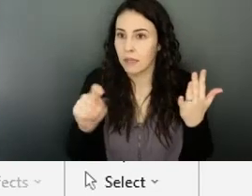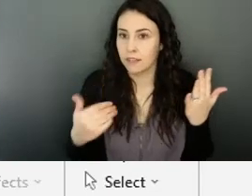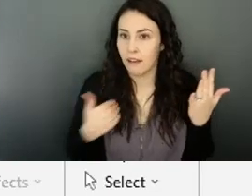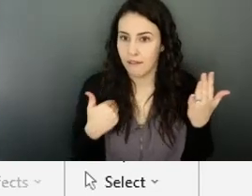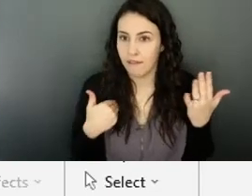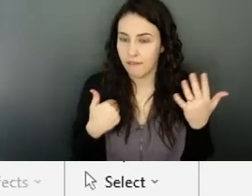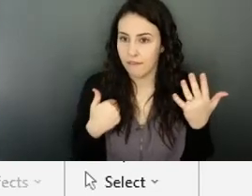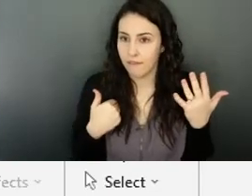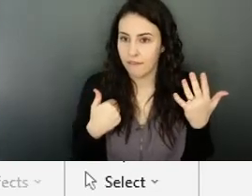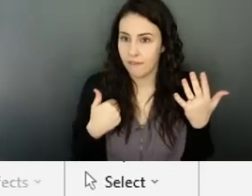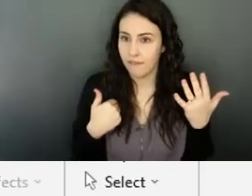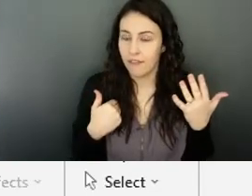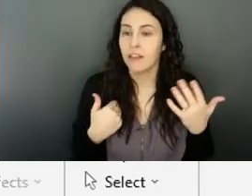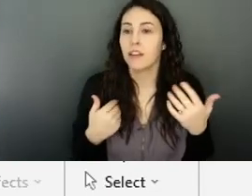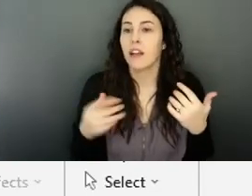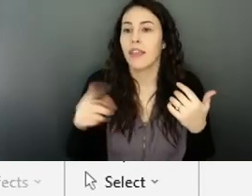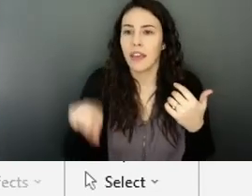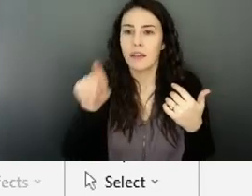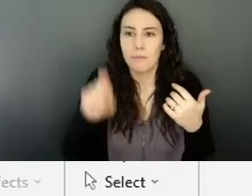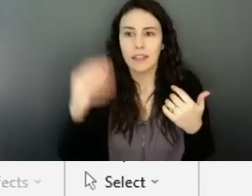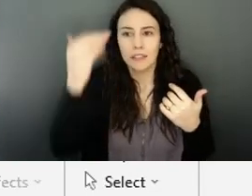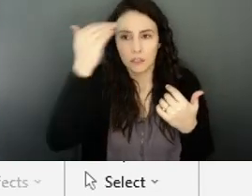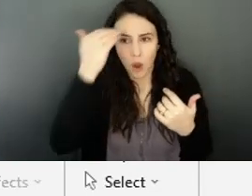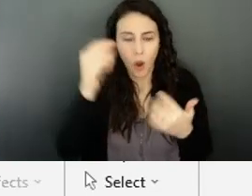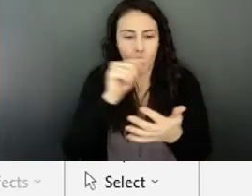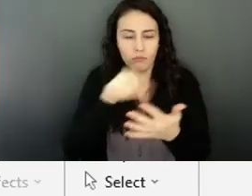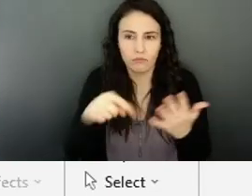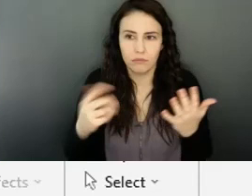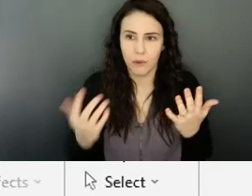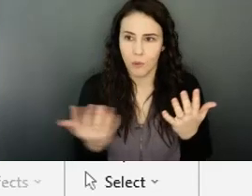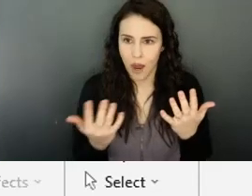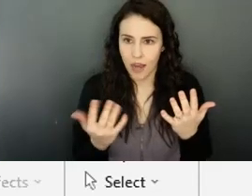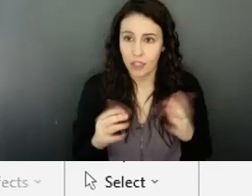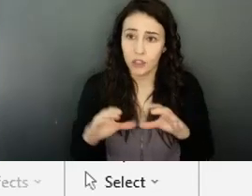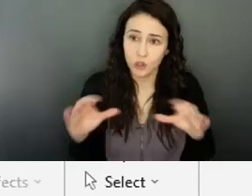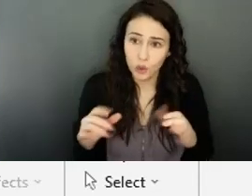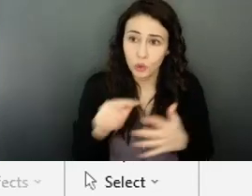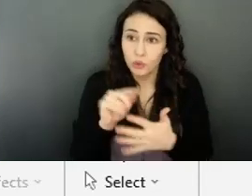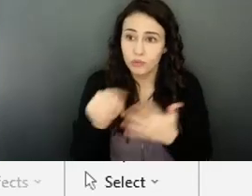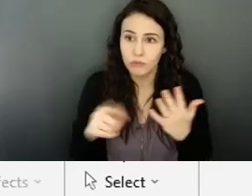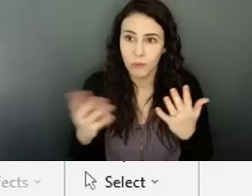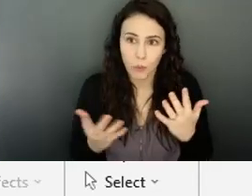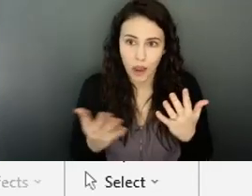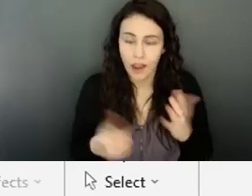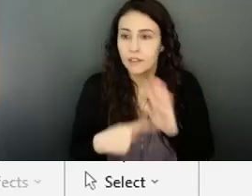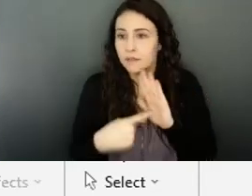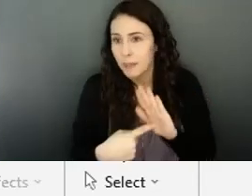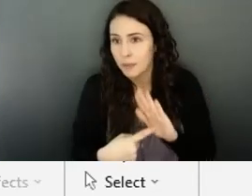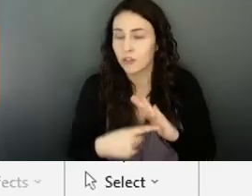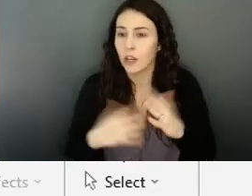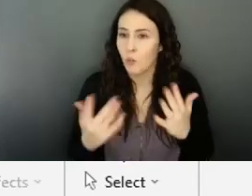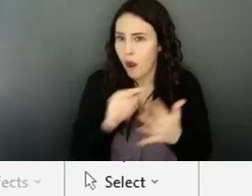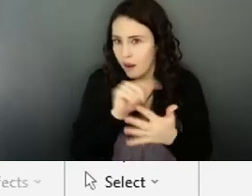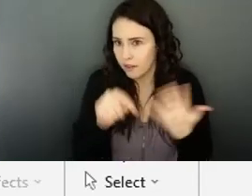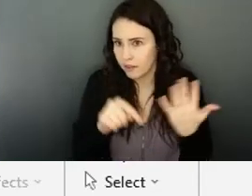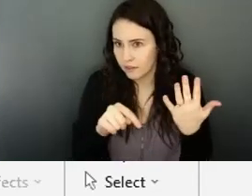able to know and do and demonstrate in order to show that